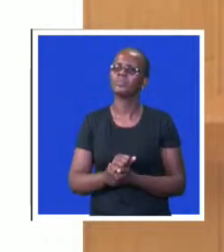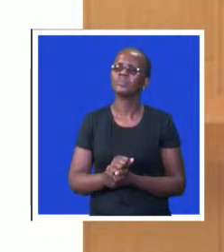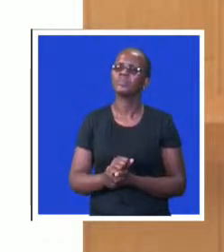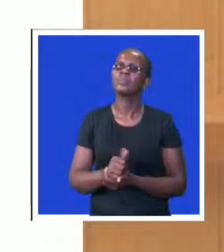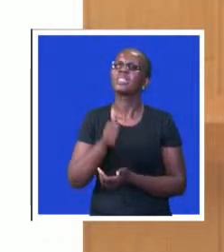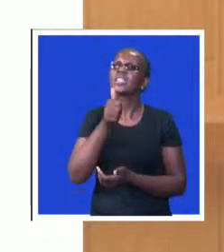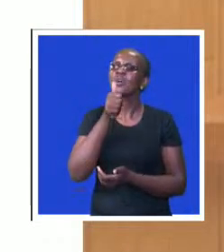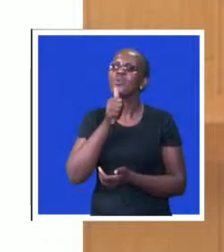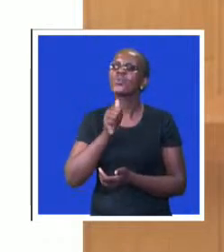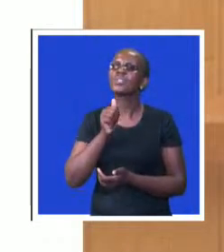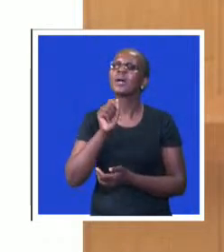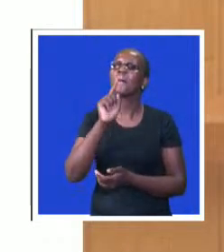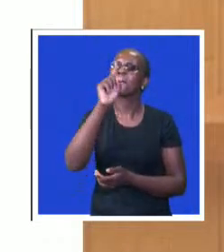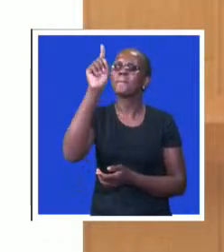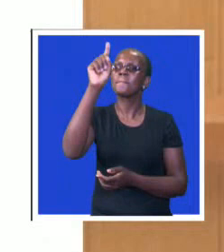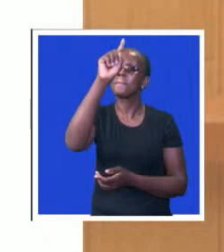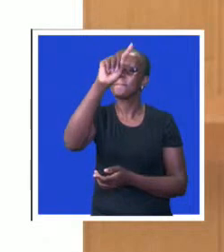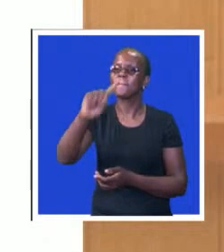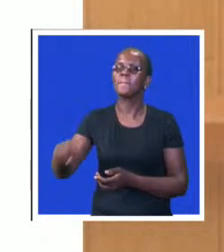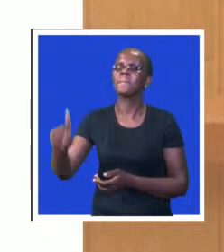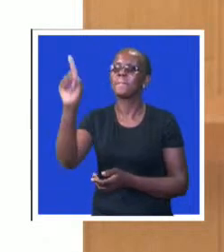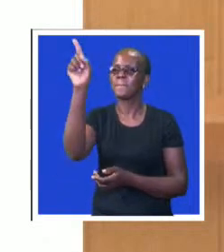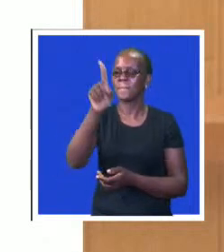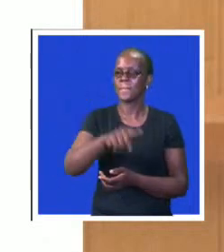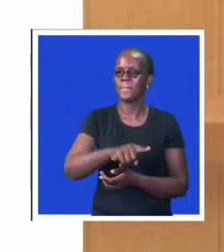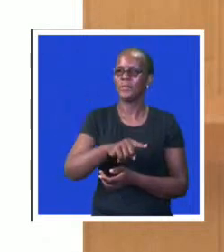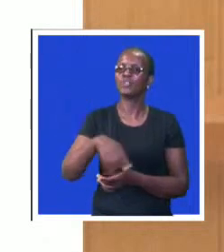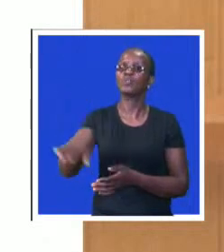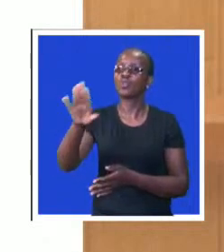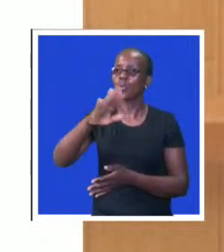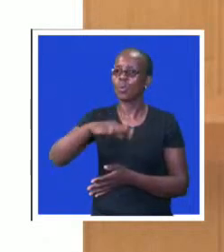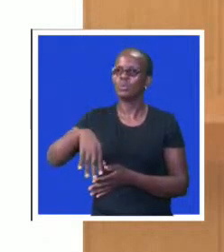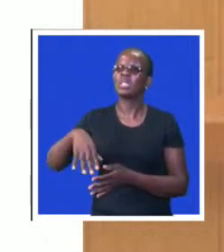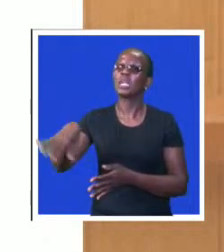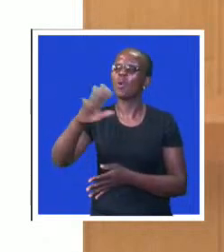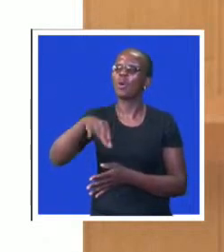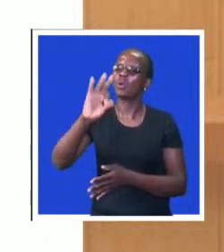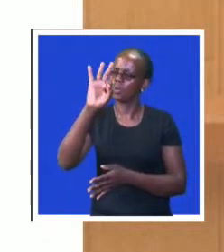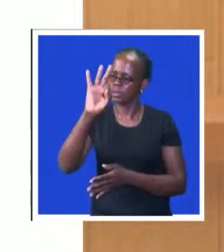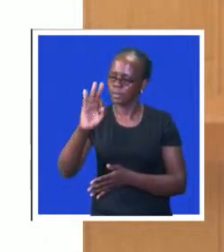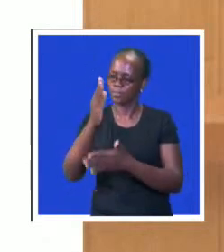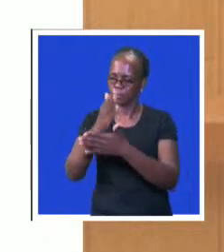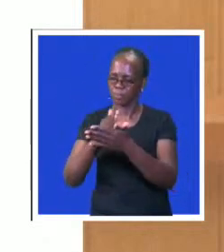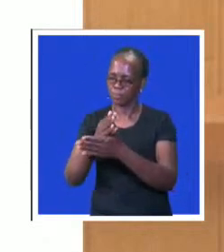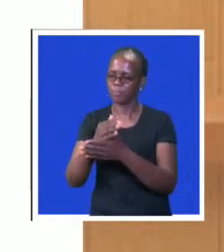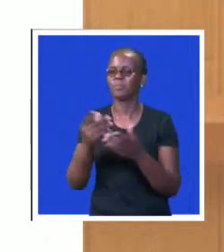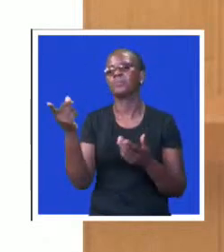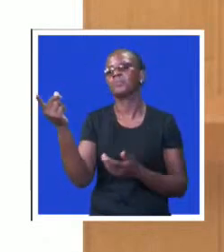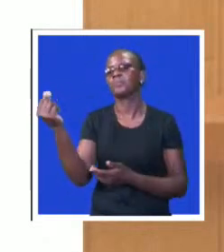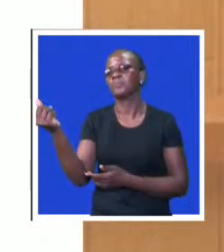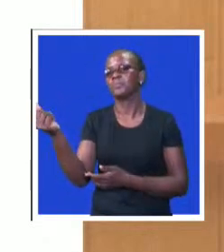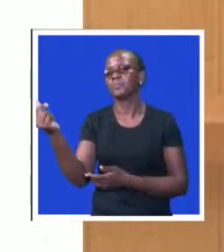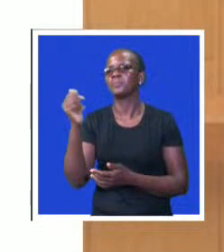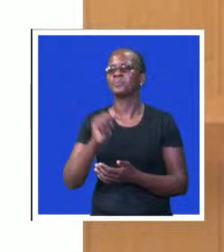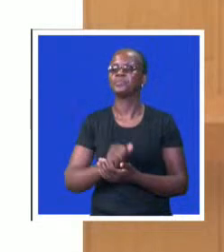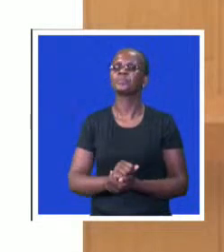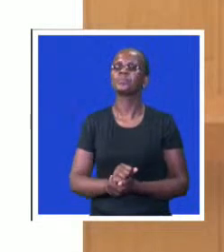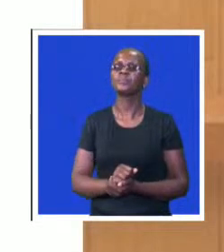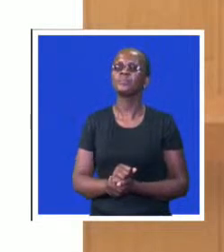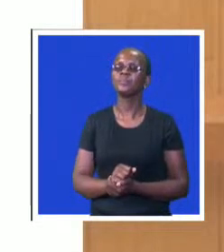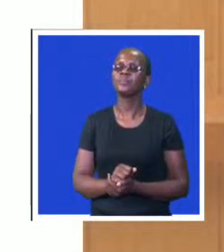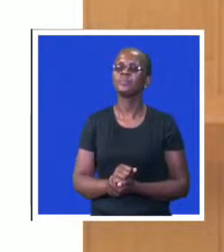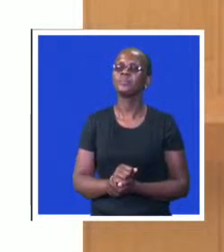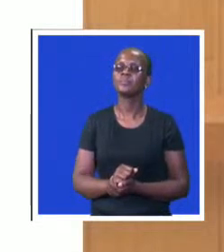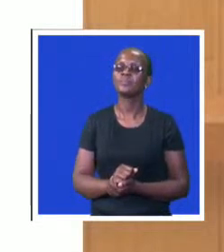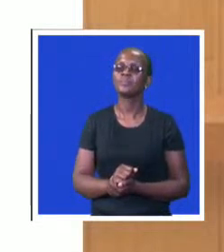use multiplication. We are going to use multiplication. When we place our